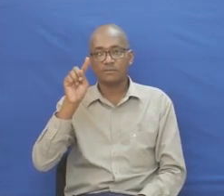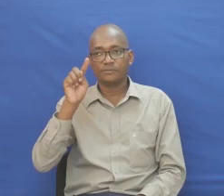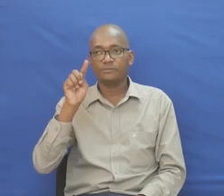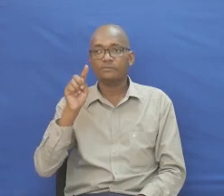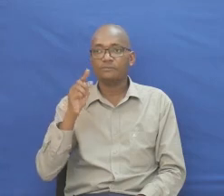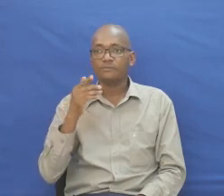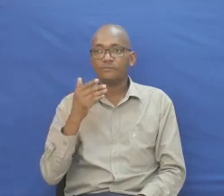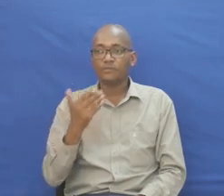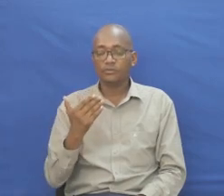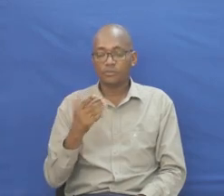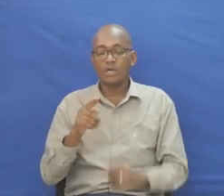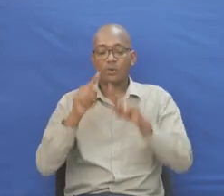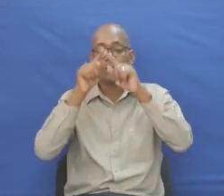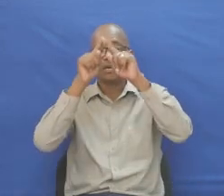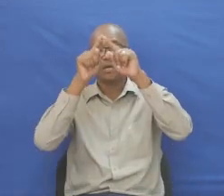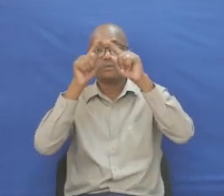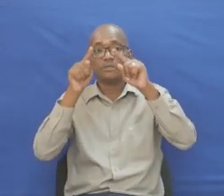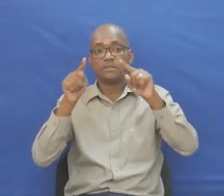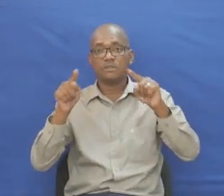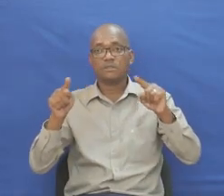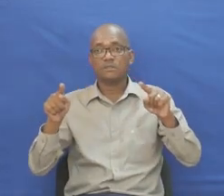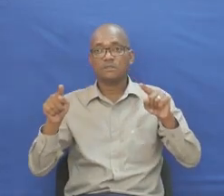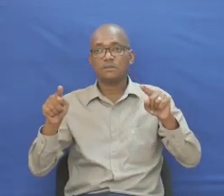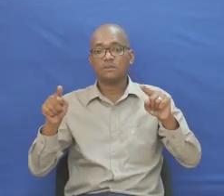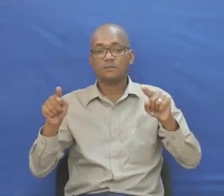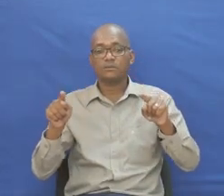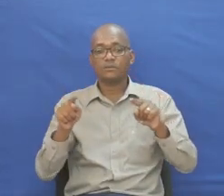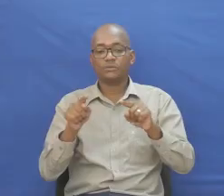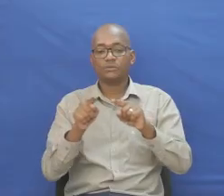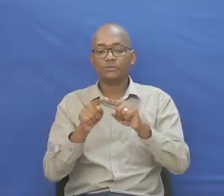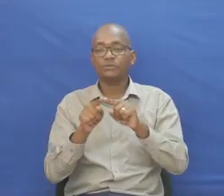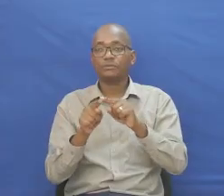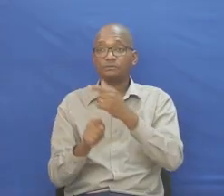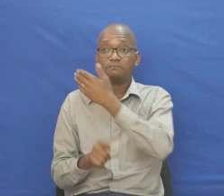150 centimeter squared. Our diagram is like this one.